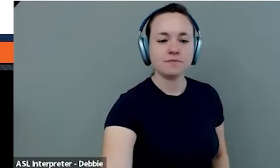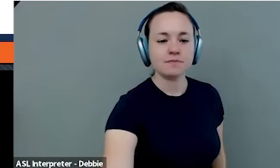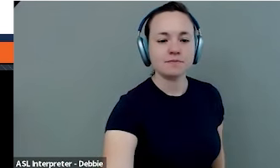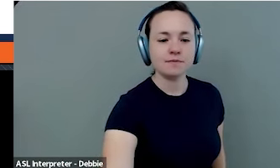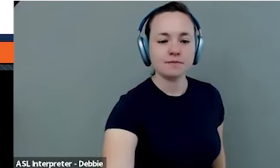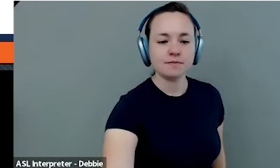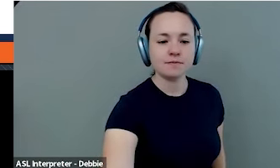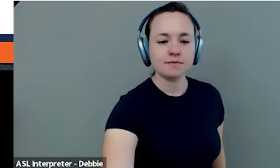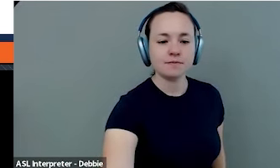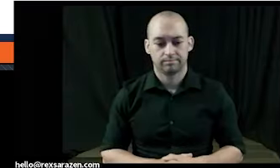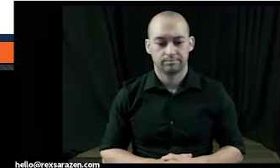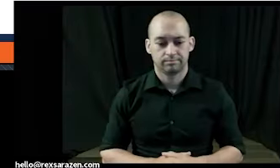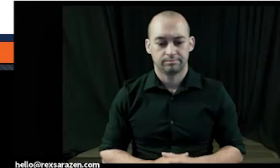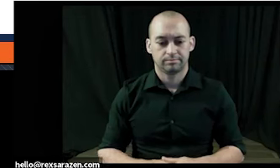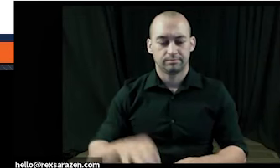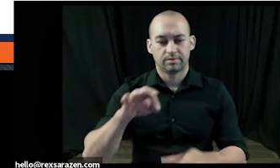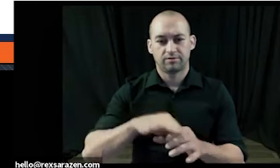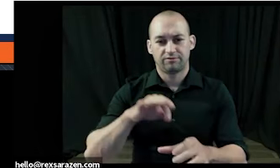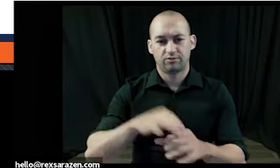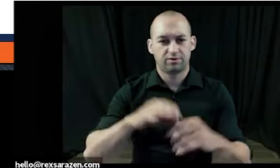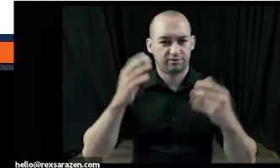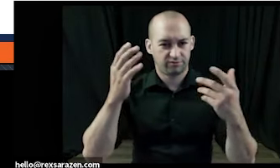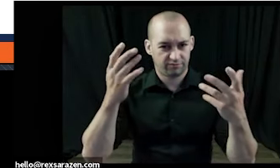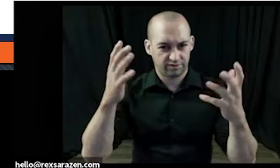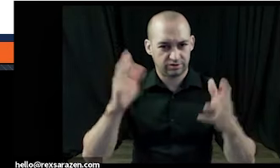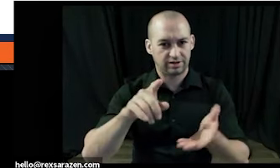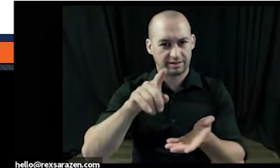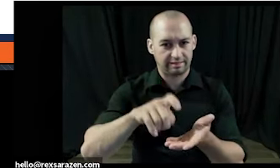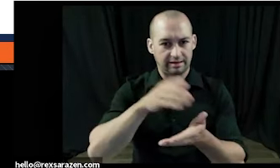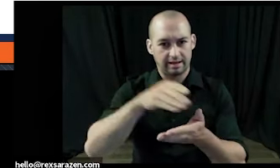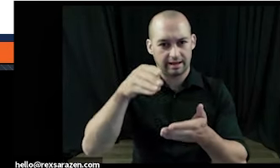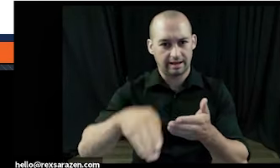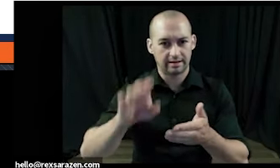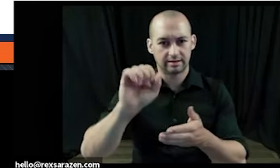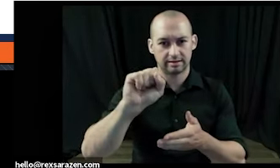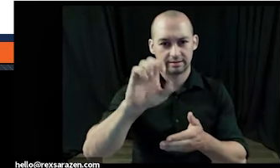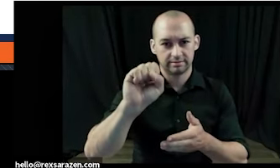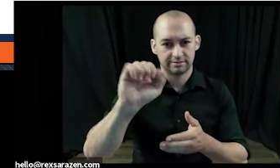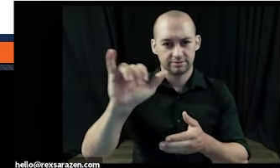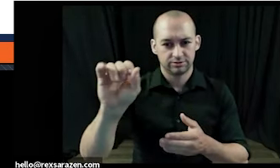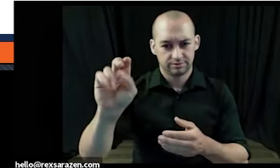The voter will end the voting session by clicking the End Session button.